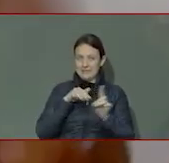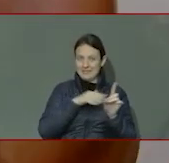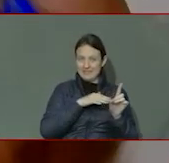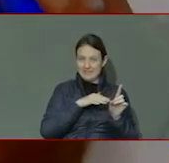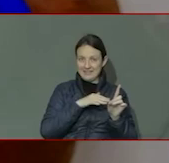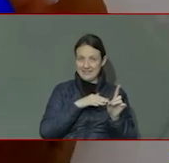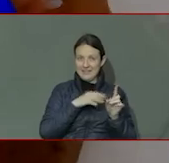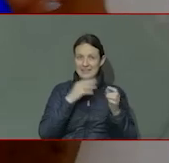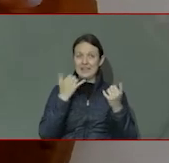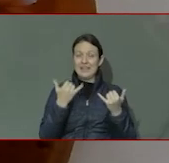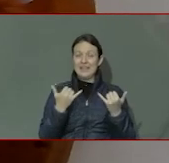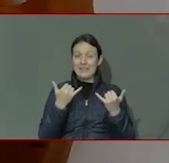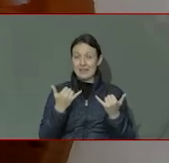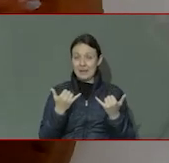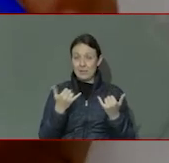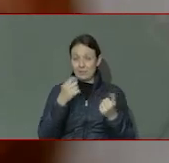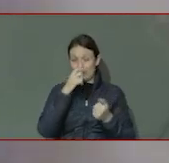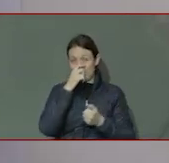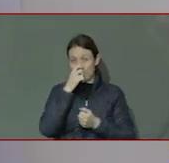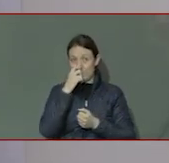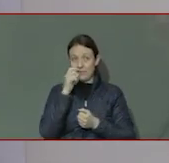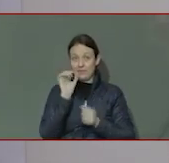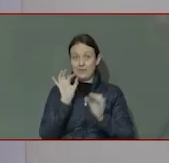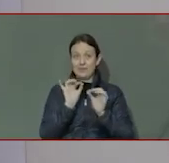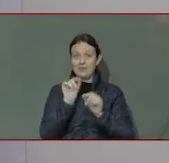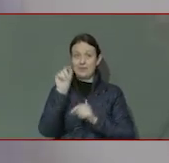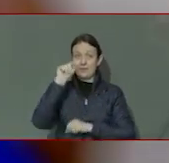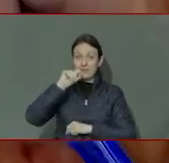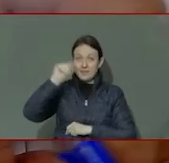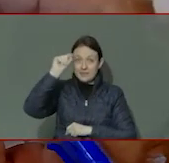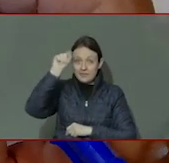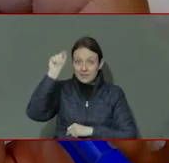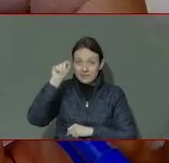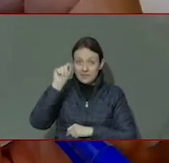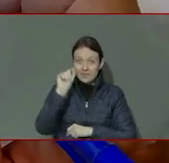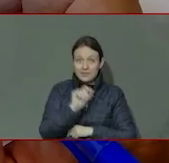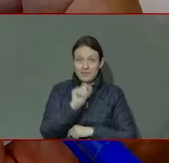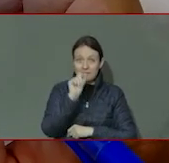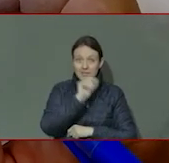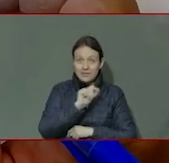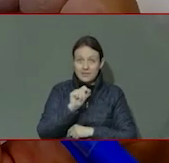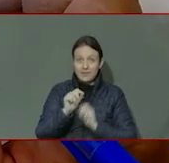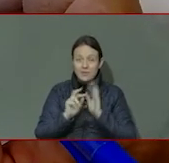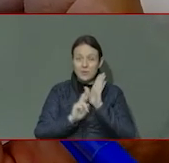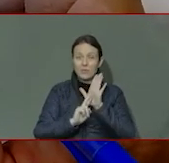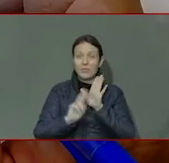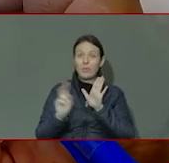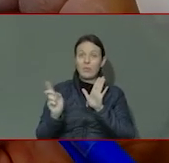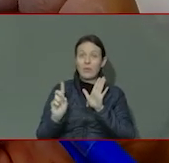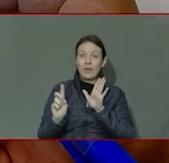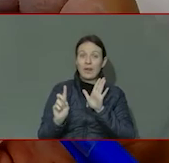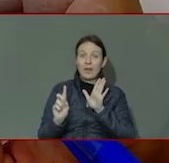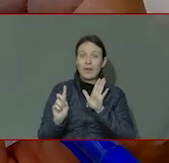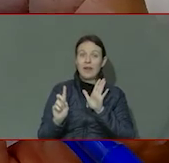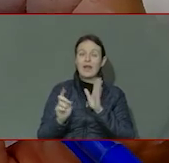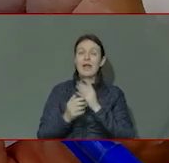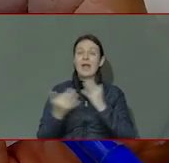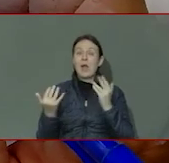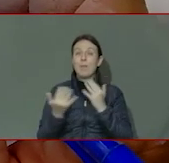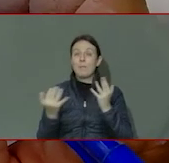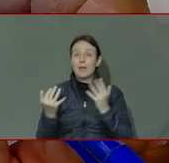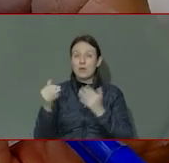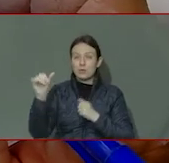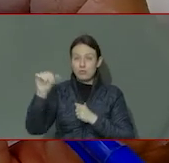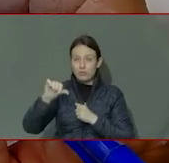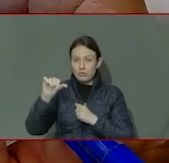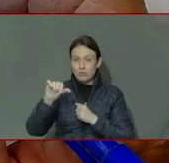here, the width of the arrows indicated in this particular question represents how much salt and